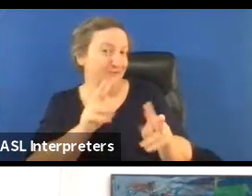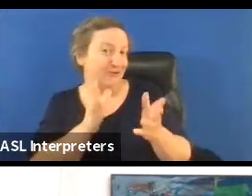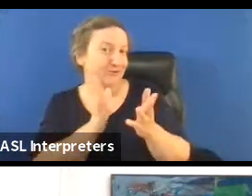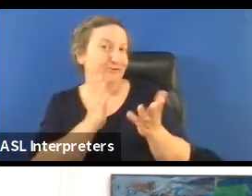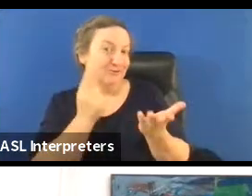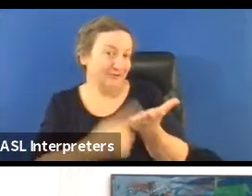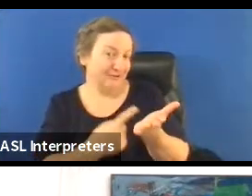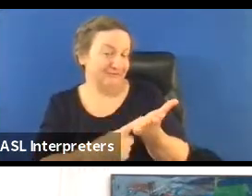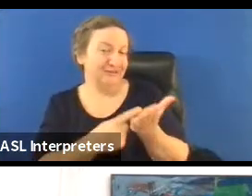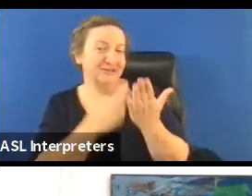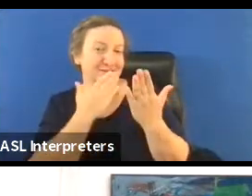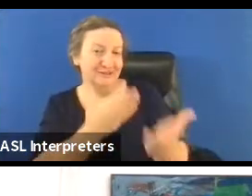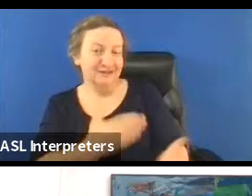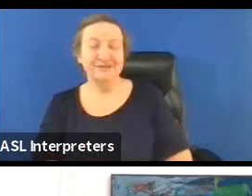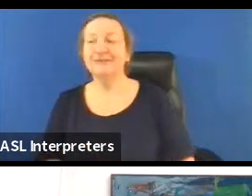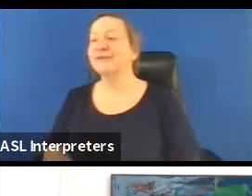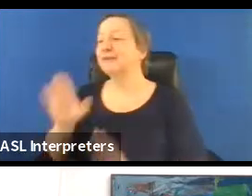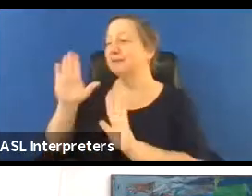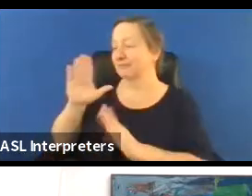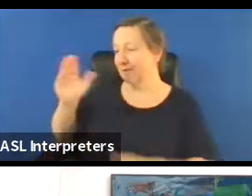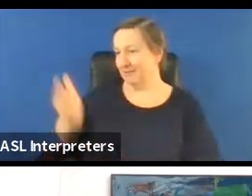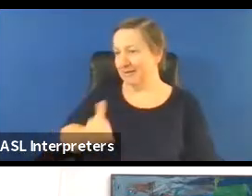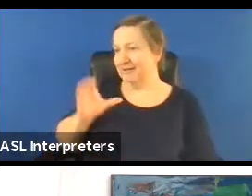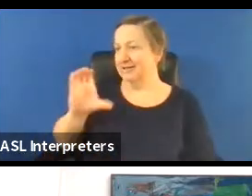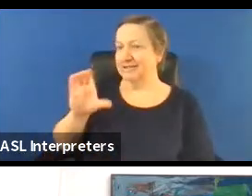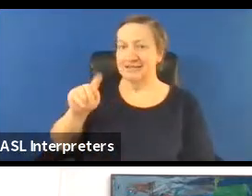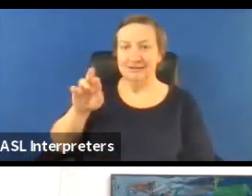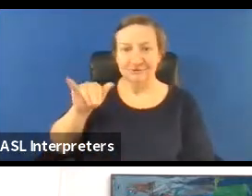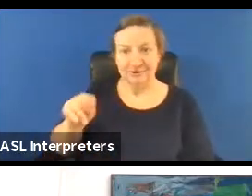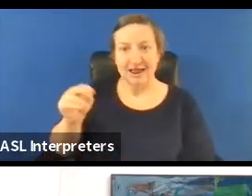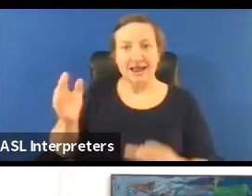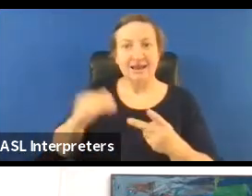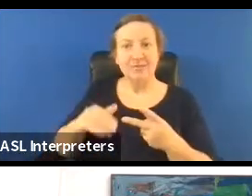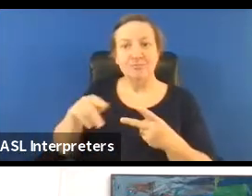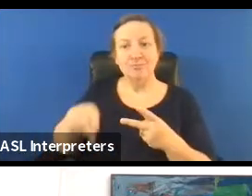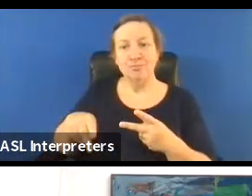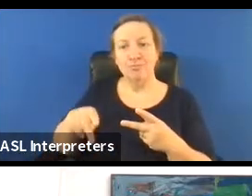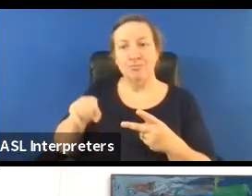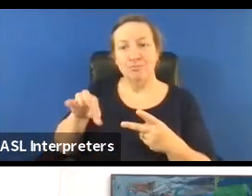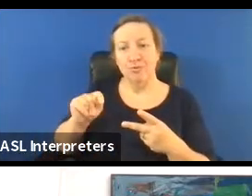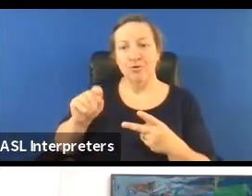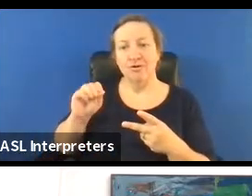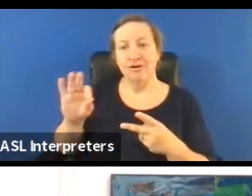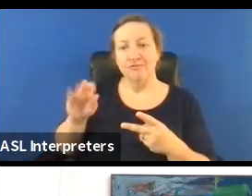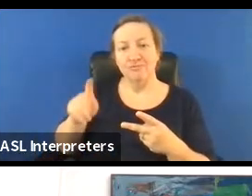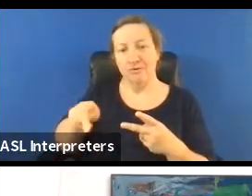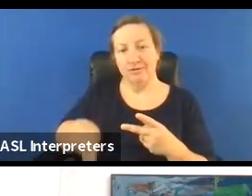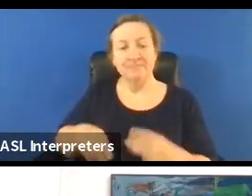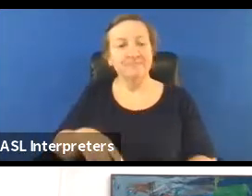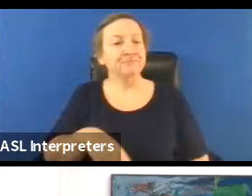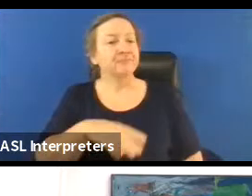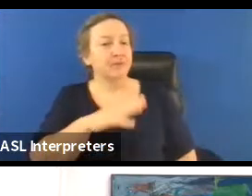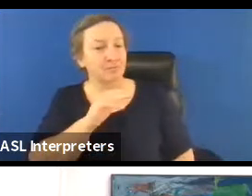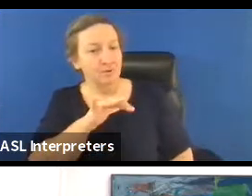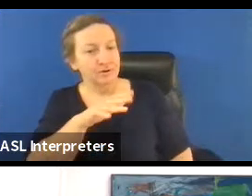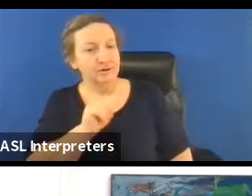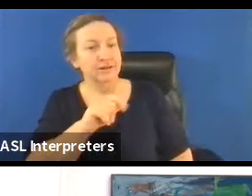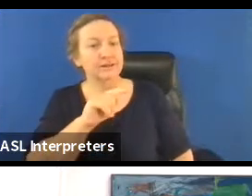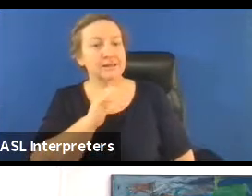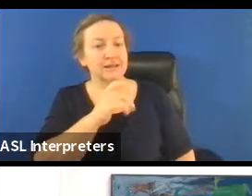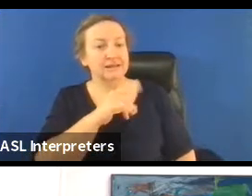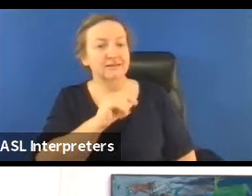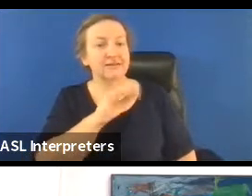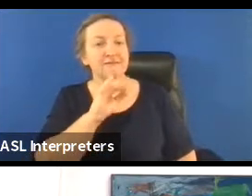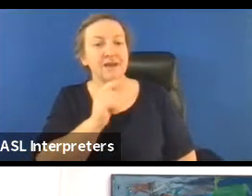Thanks. Great, welcome. CTRAN, and then Port of Portland. Hi, Monica Diaz-Fowler sitting in for